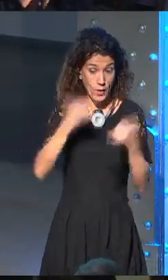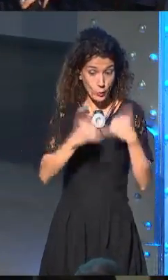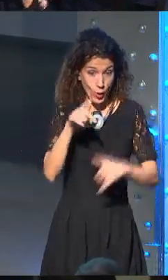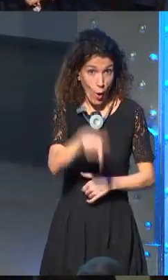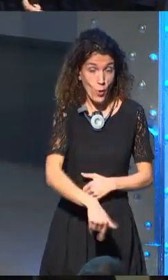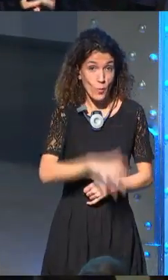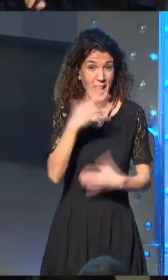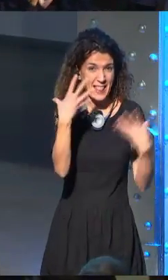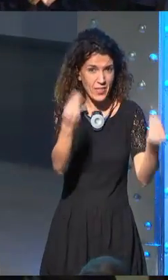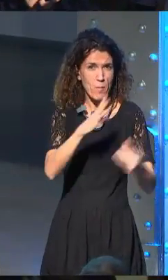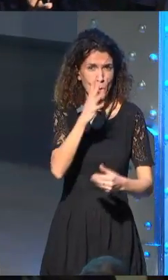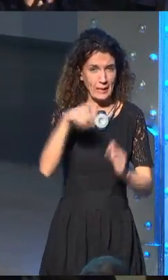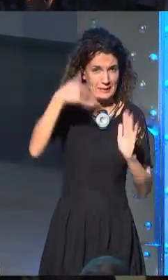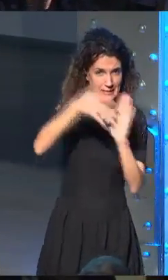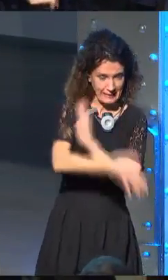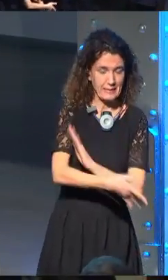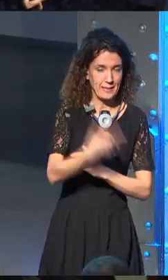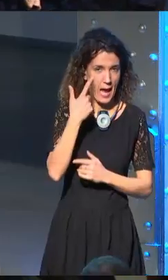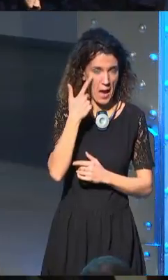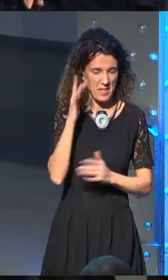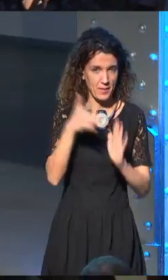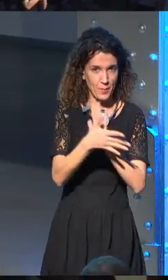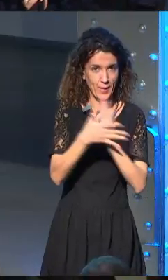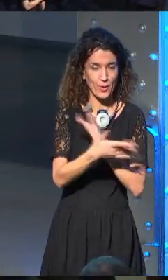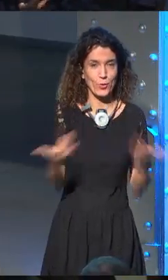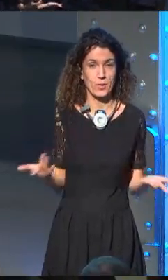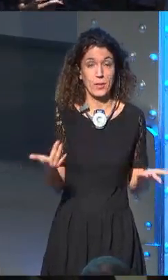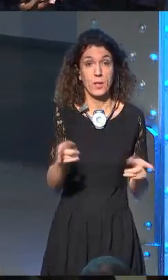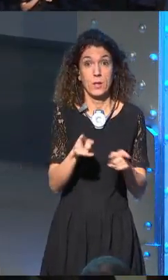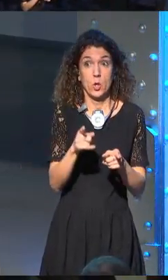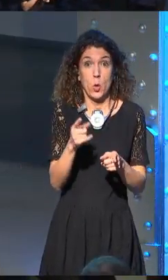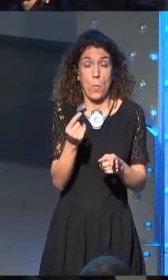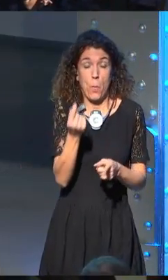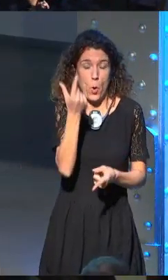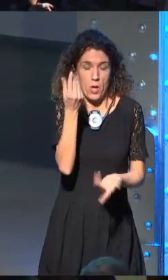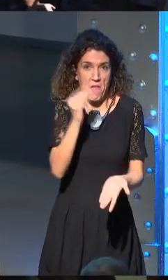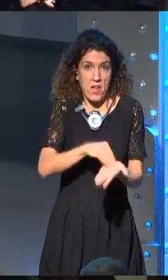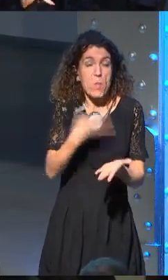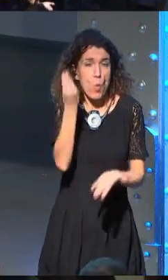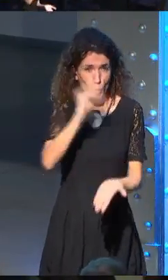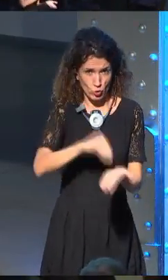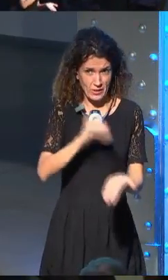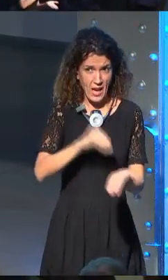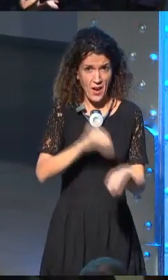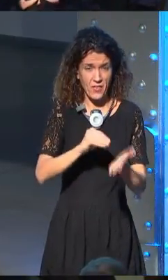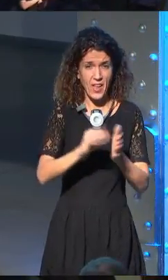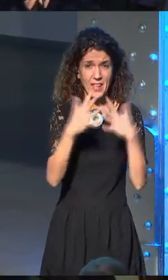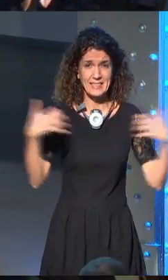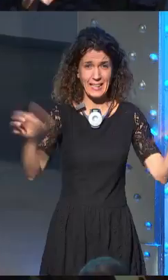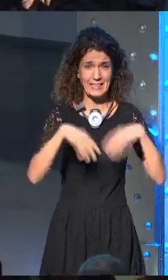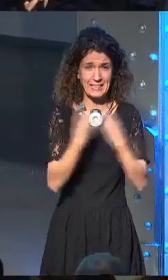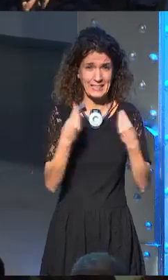on Tuesday, and today we are on Monday, and we are holding this on a Monday.